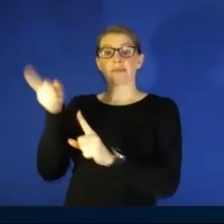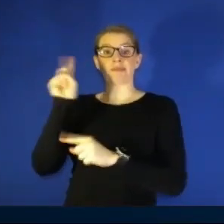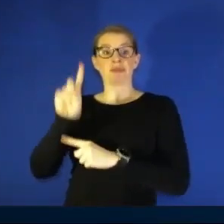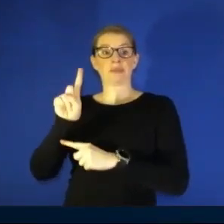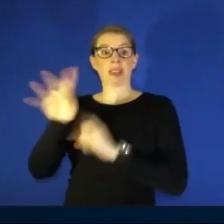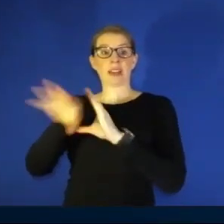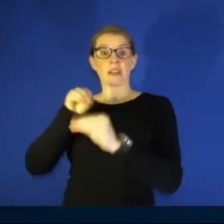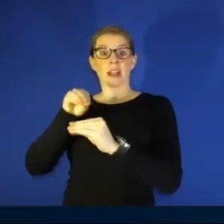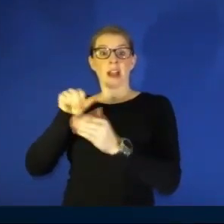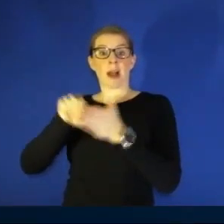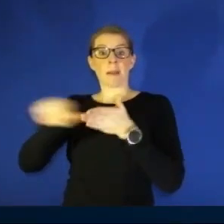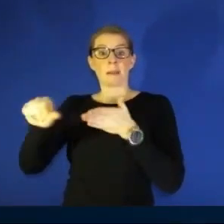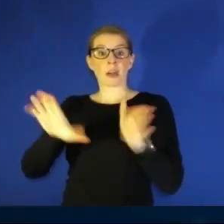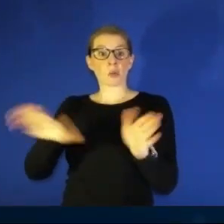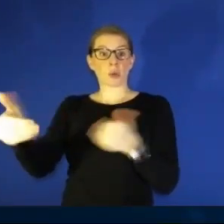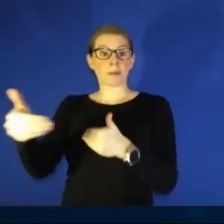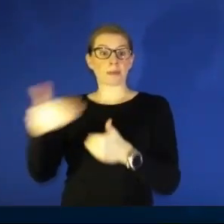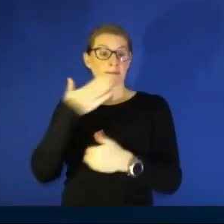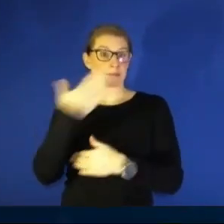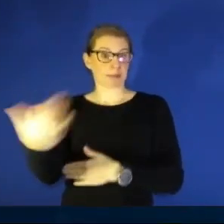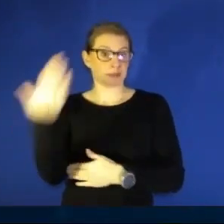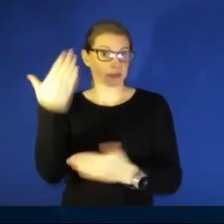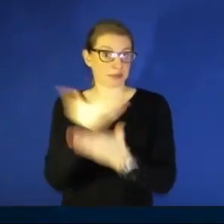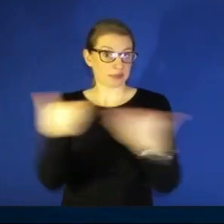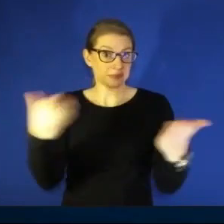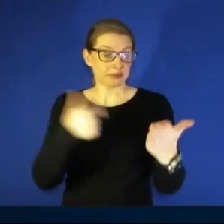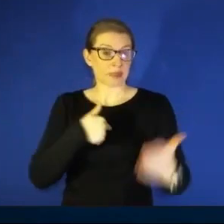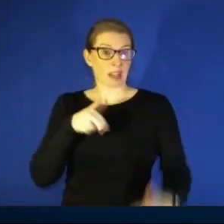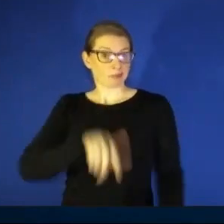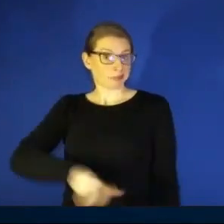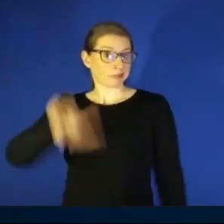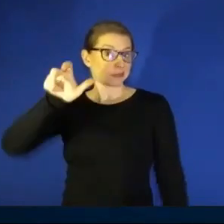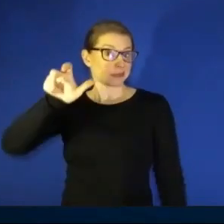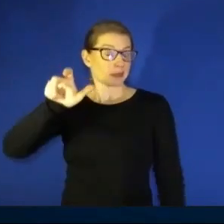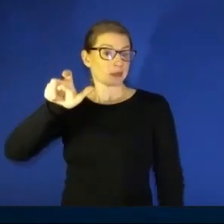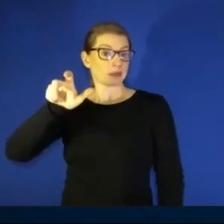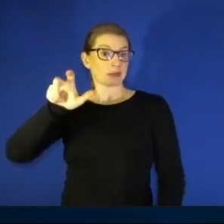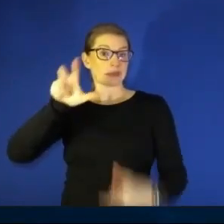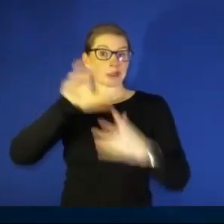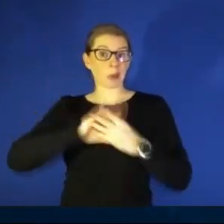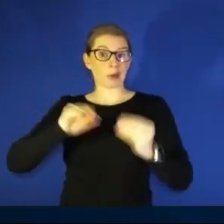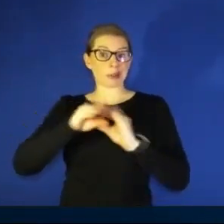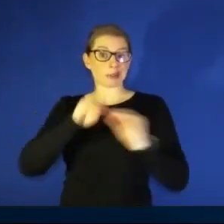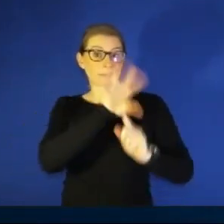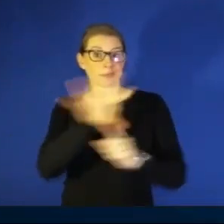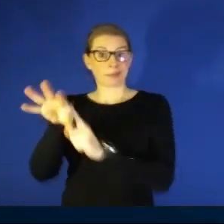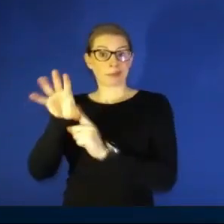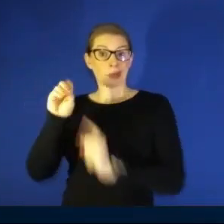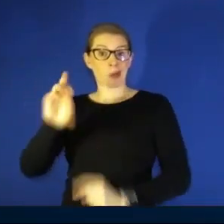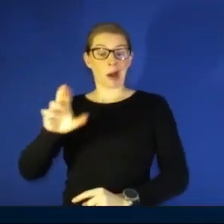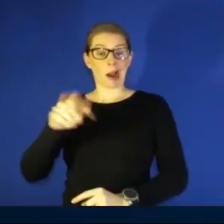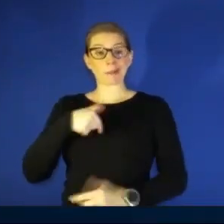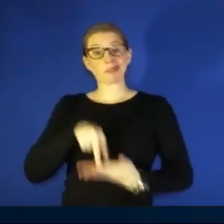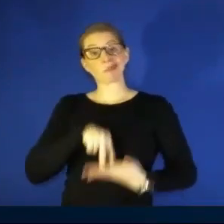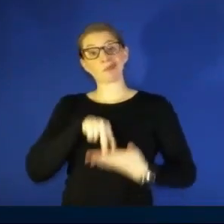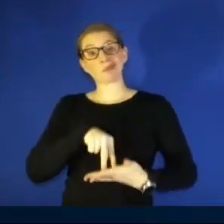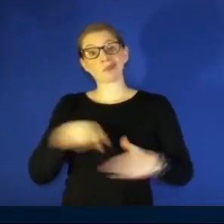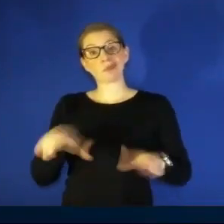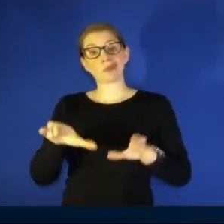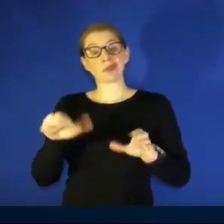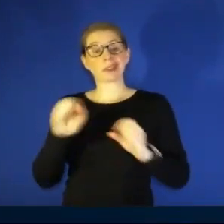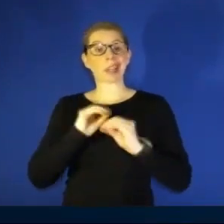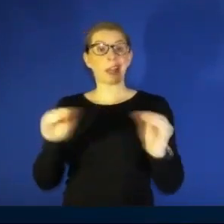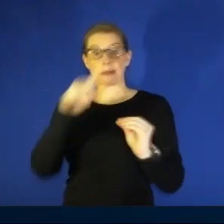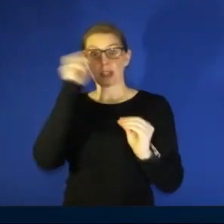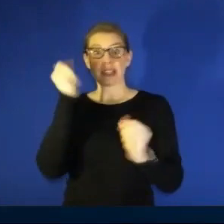you, Alexis. I know when I go upstairs and do stories up in the OR, I always feel like I'm just standing around doing nothing because everyone